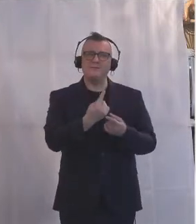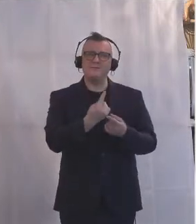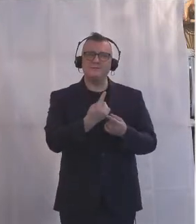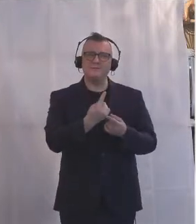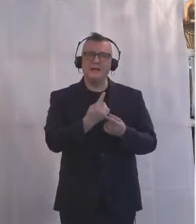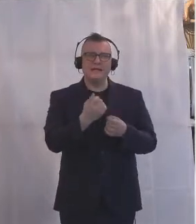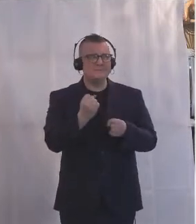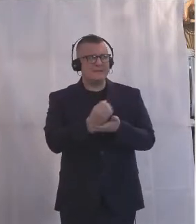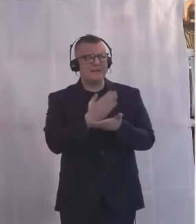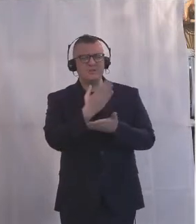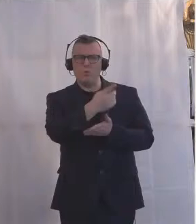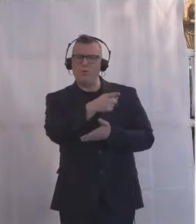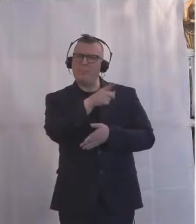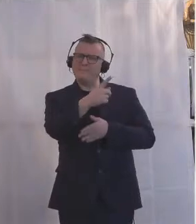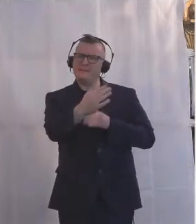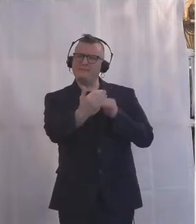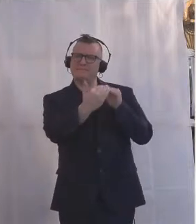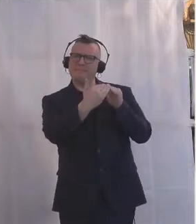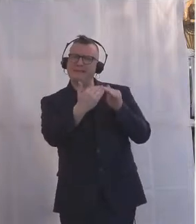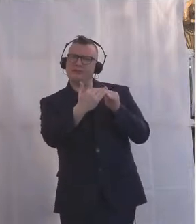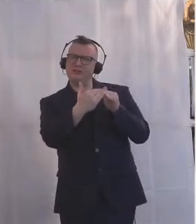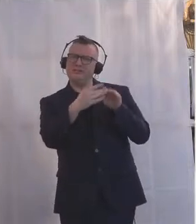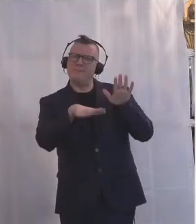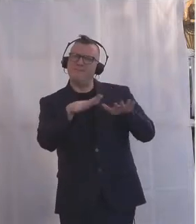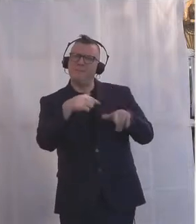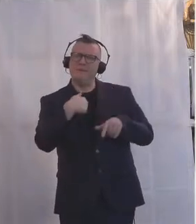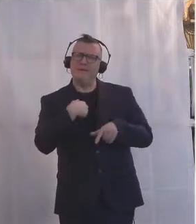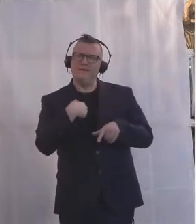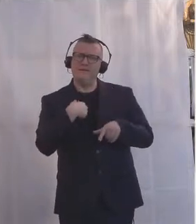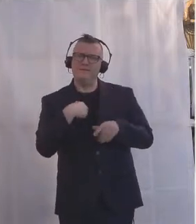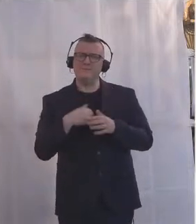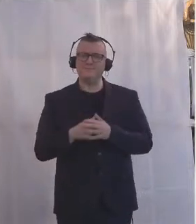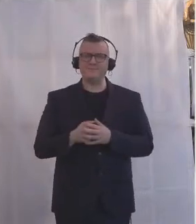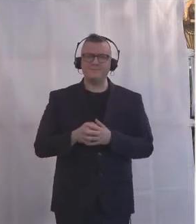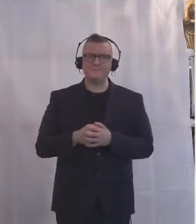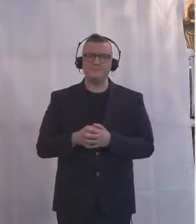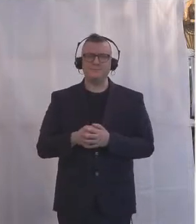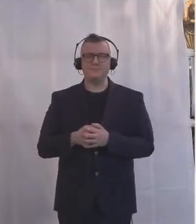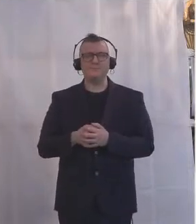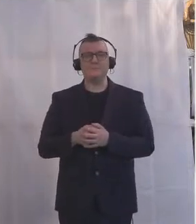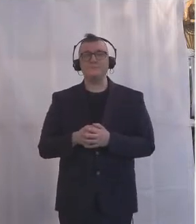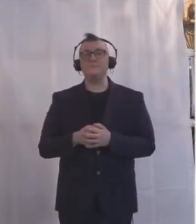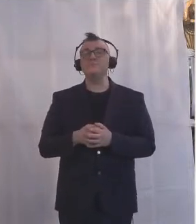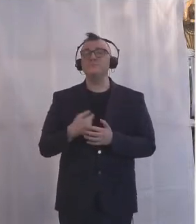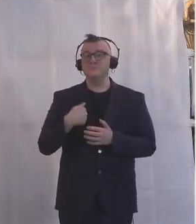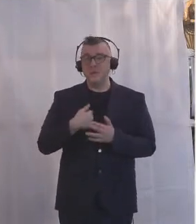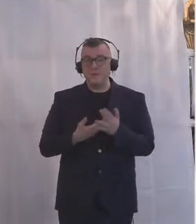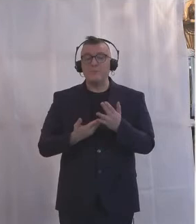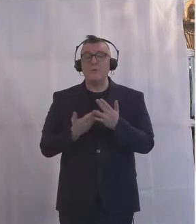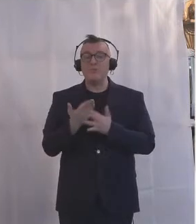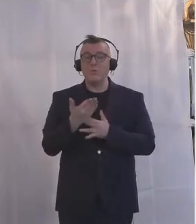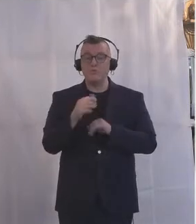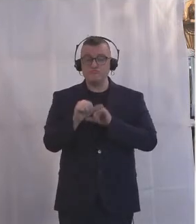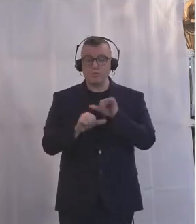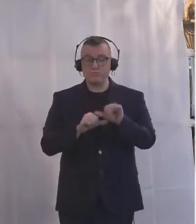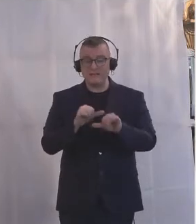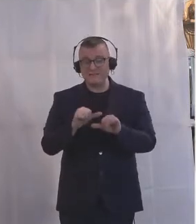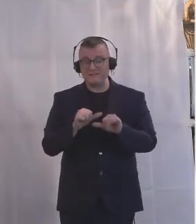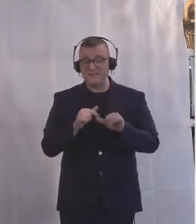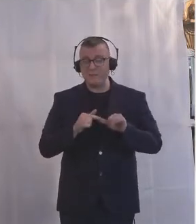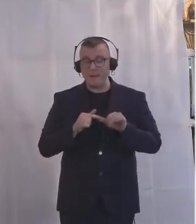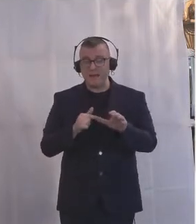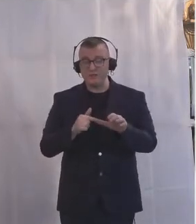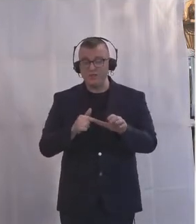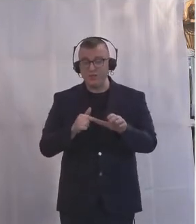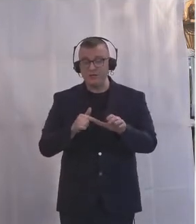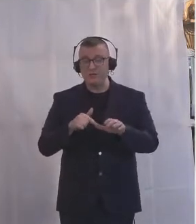the same lines as me. And then I went through the process and I actually won, and then I was